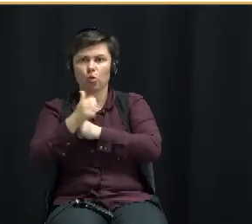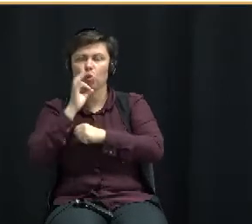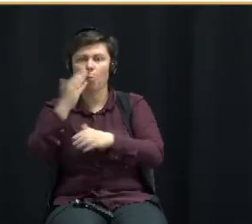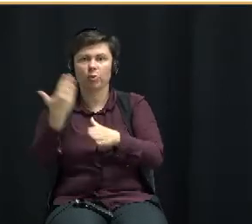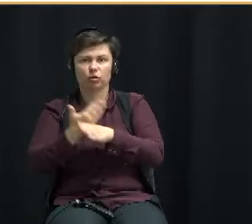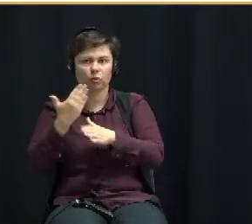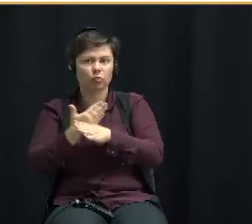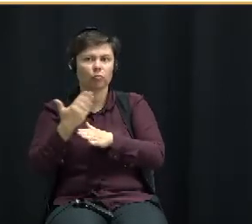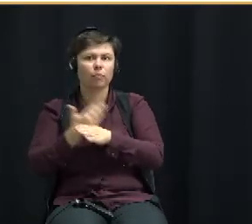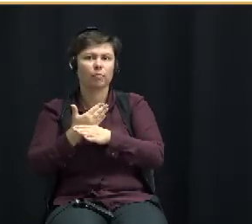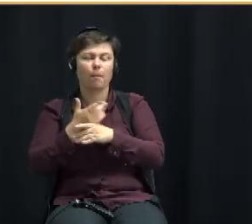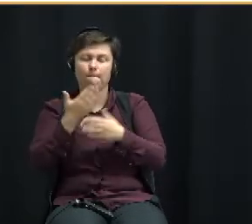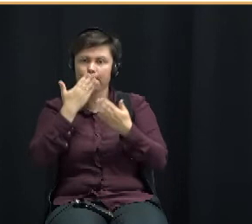of applying